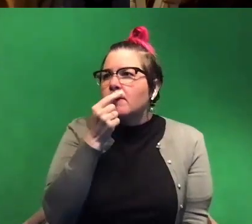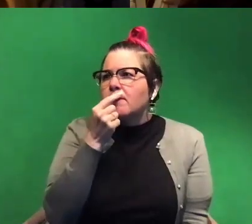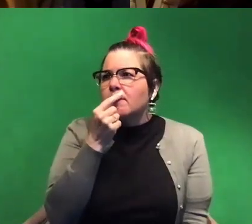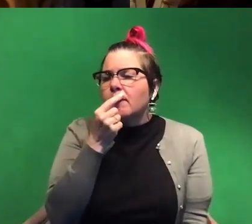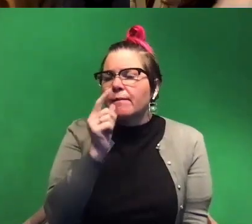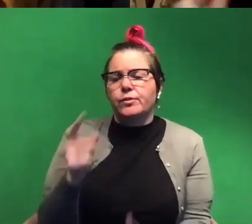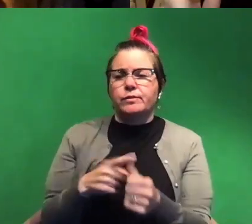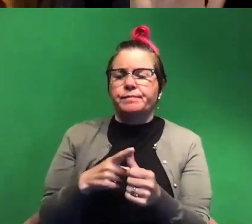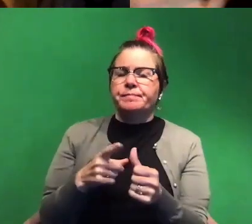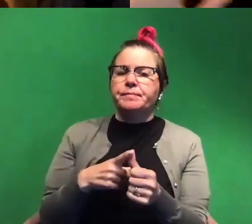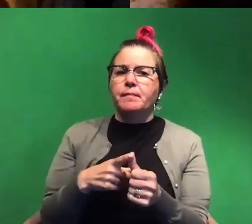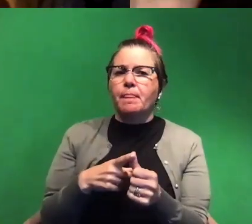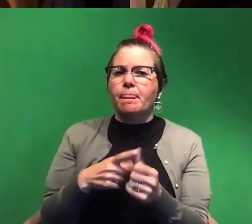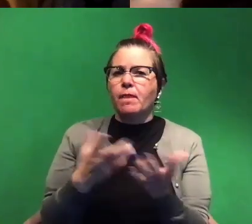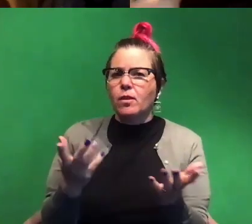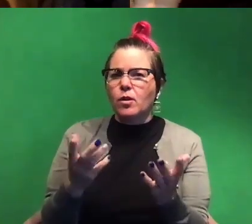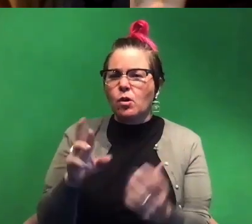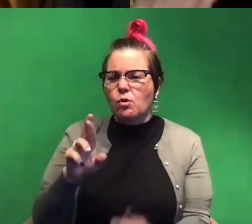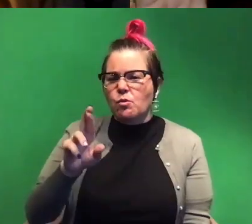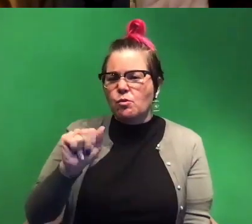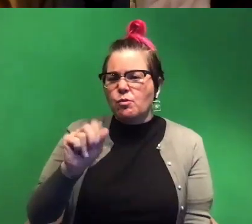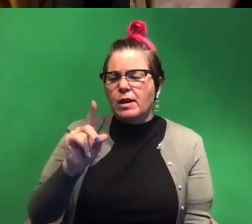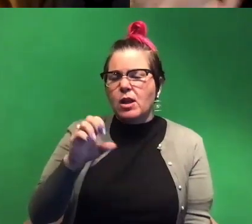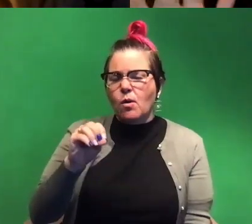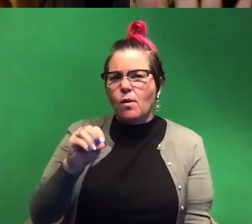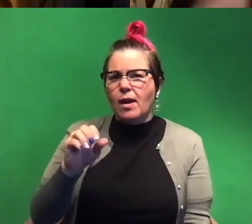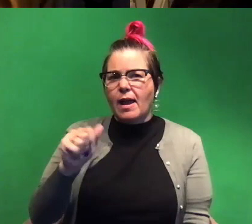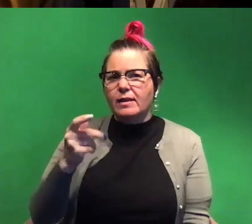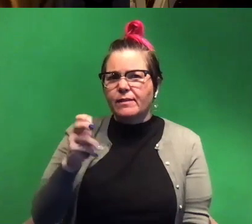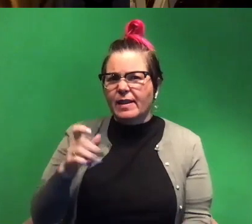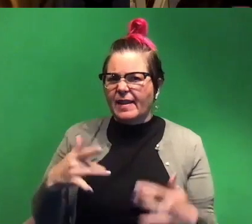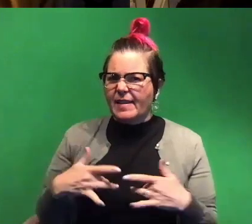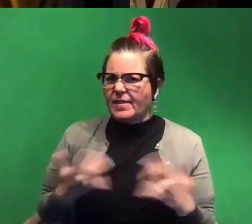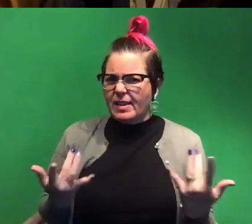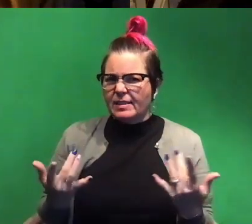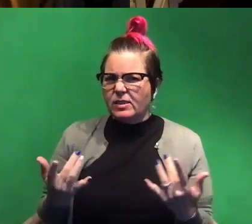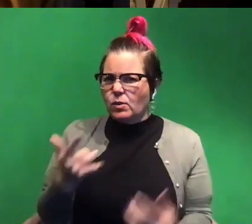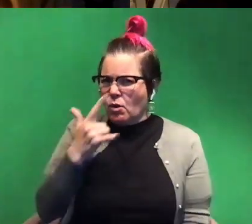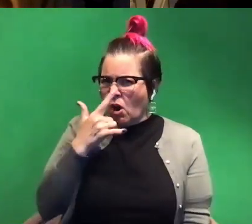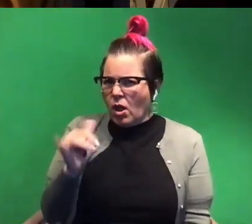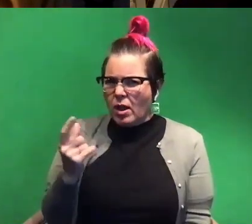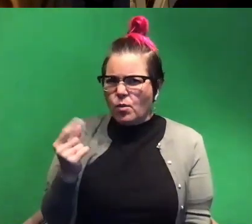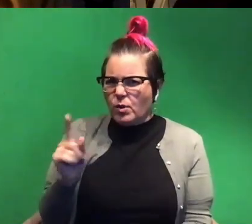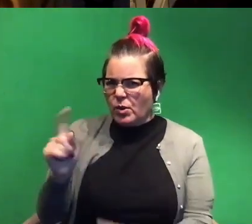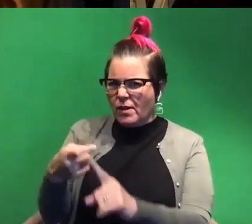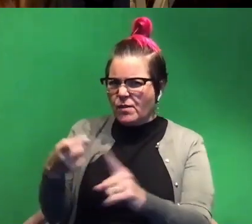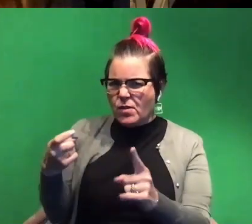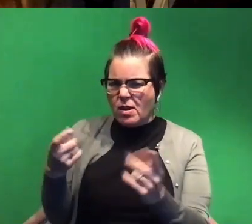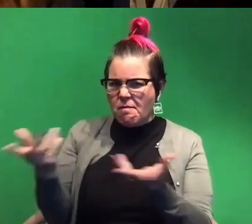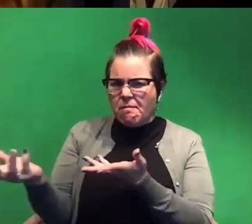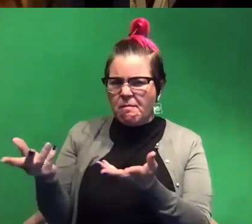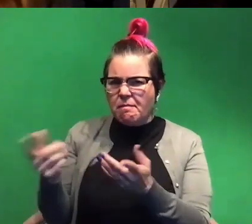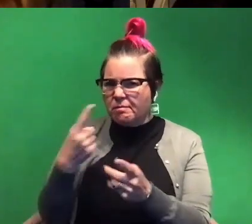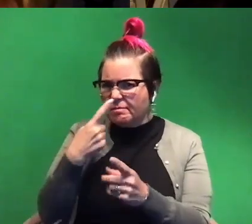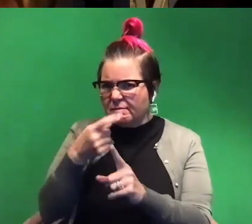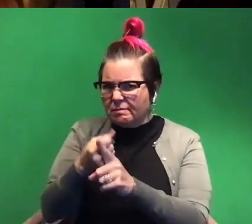of all, what does a radioactive like event like look like and where is it coming from and like can